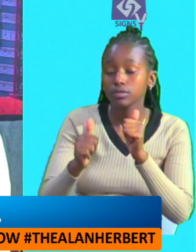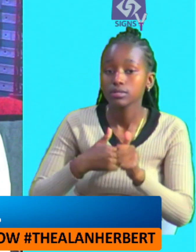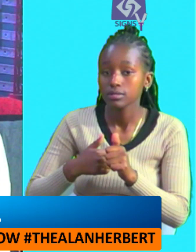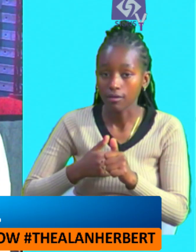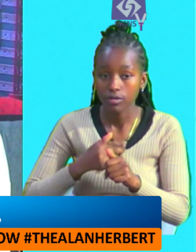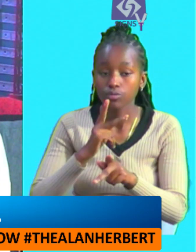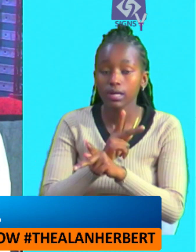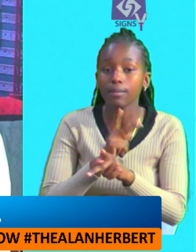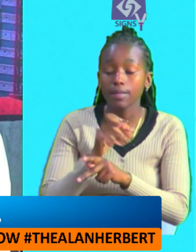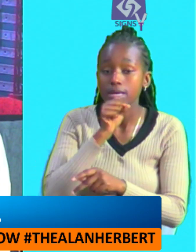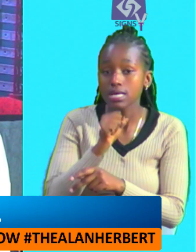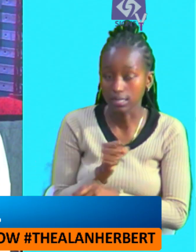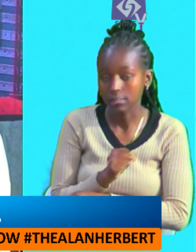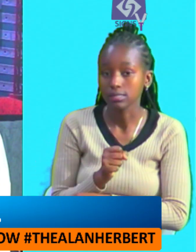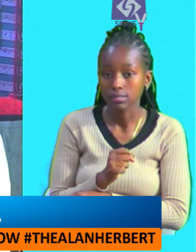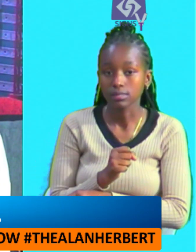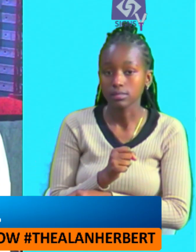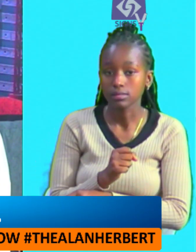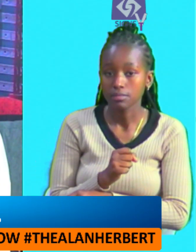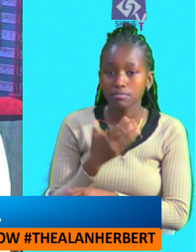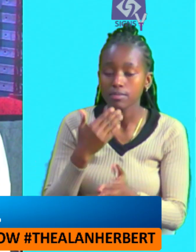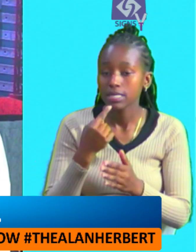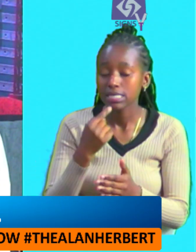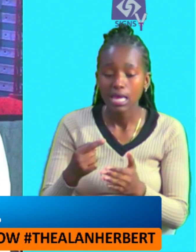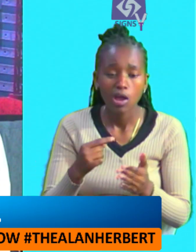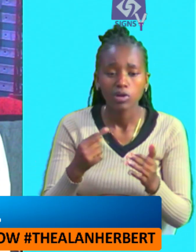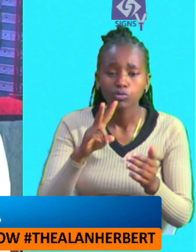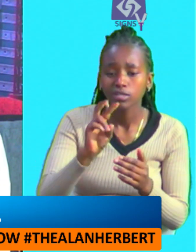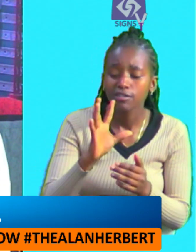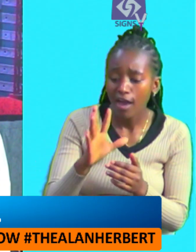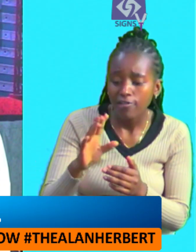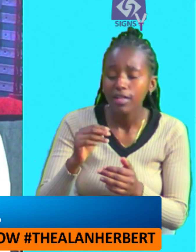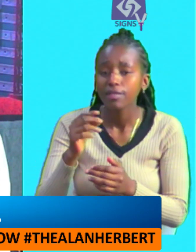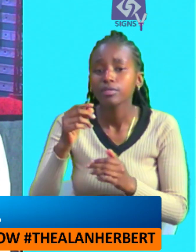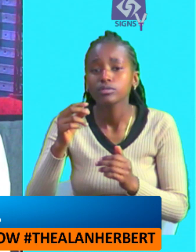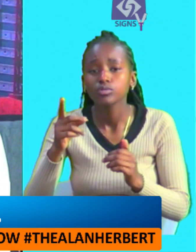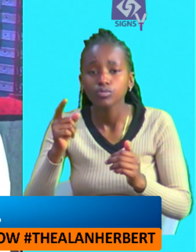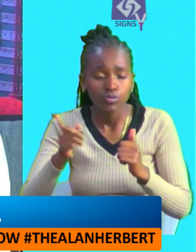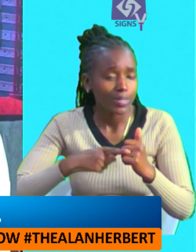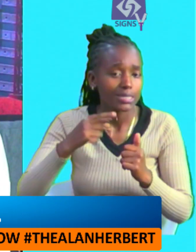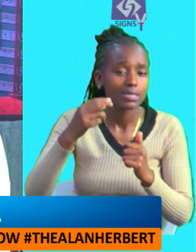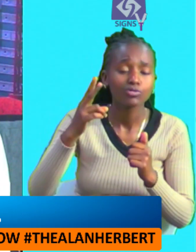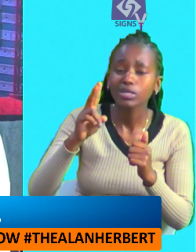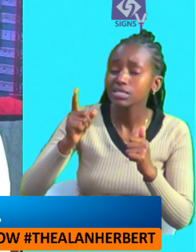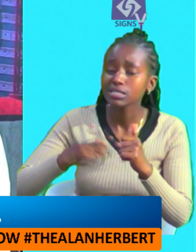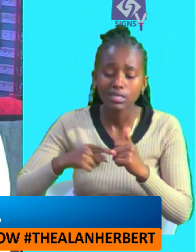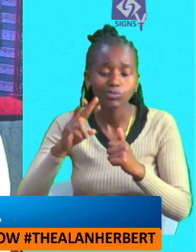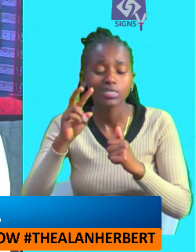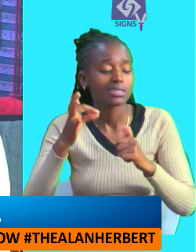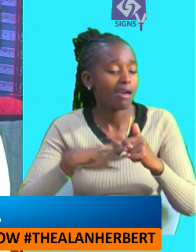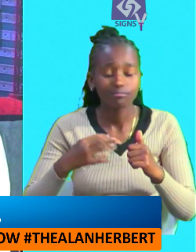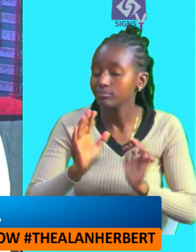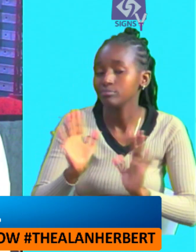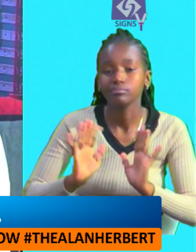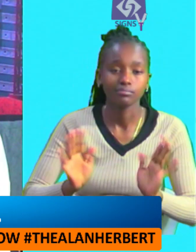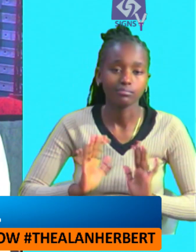house, and then Candy, because I understand you might be friends, she's like, girl, show up.